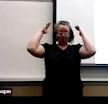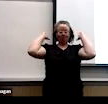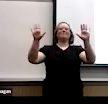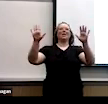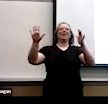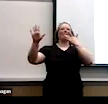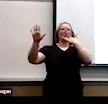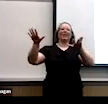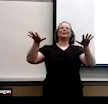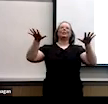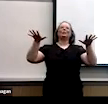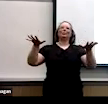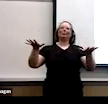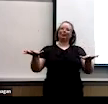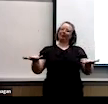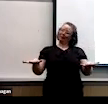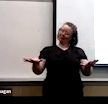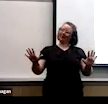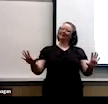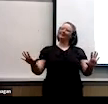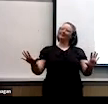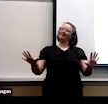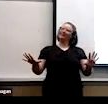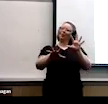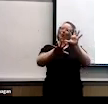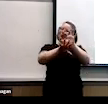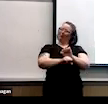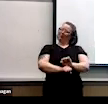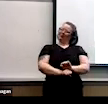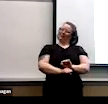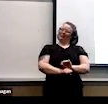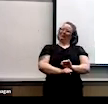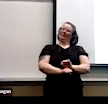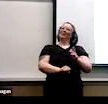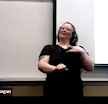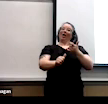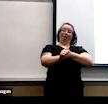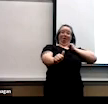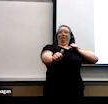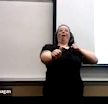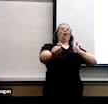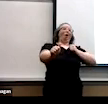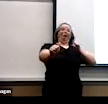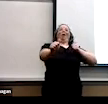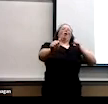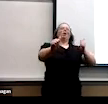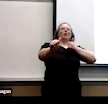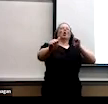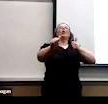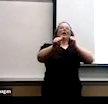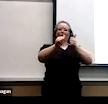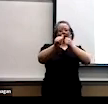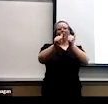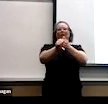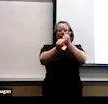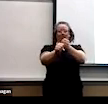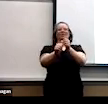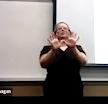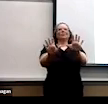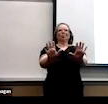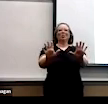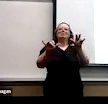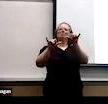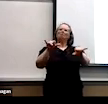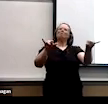really seem like it's getting ahead of us anymore. We're kind of catching up and we have this sort of steady stream that comes through from the CP clinic. And so now we can kind of see where we're